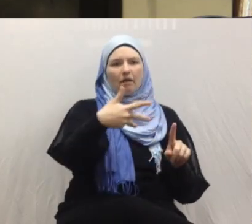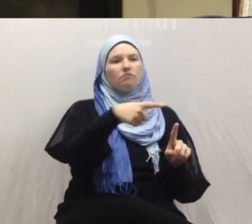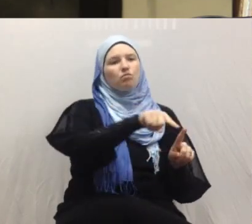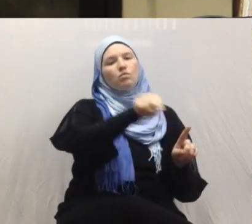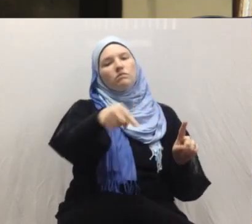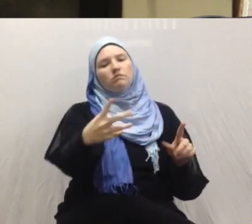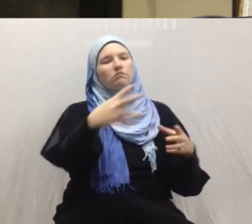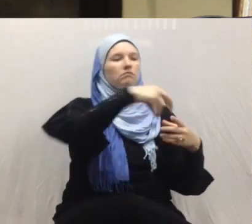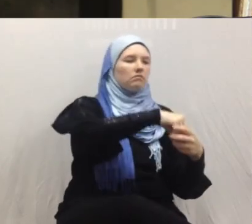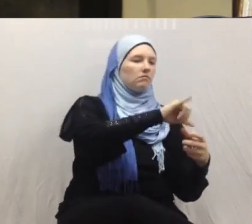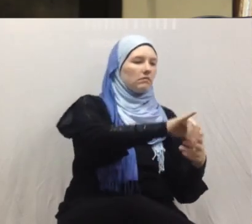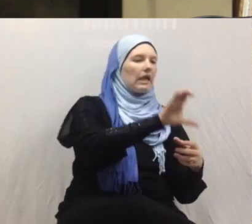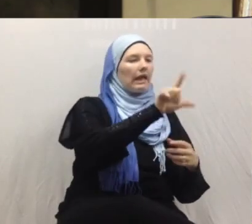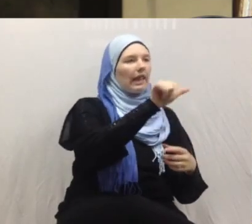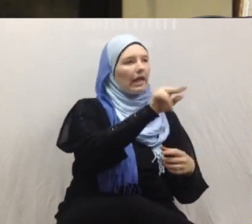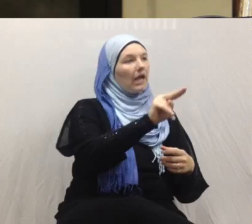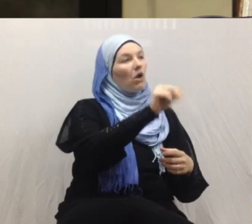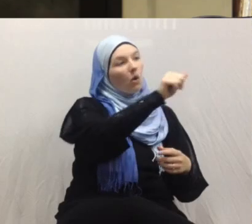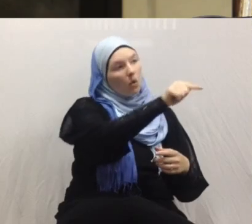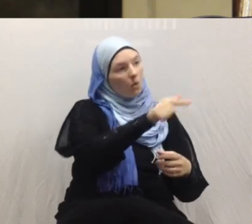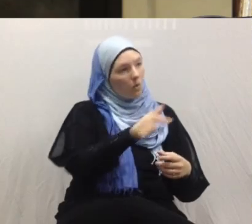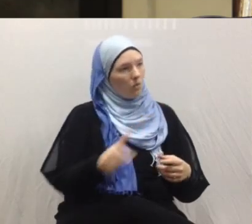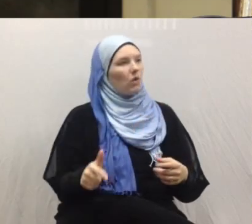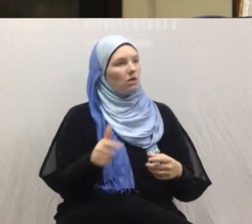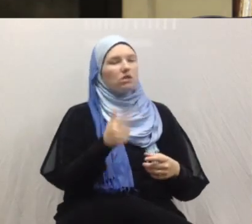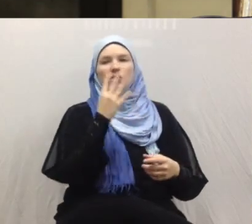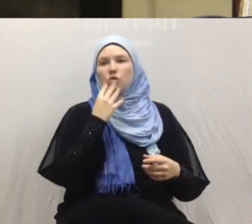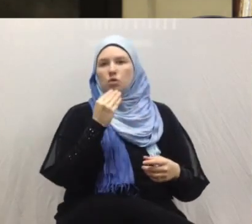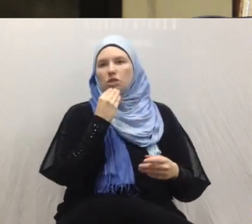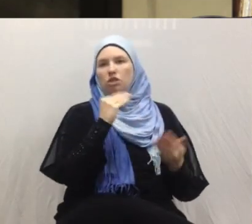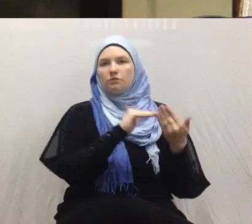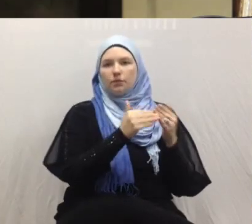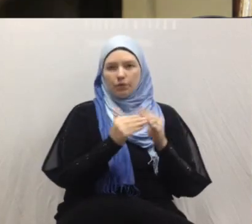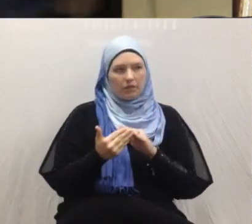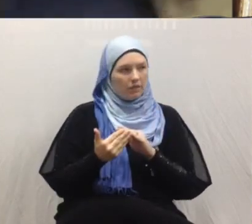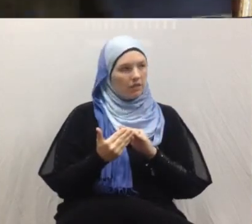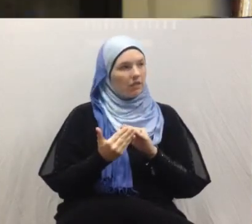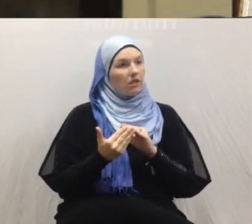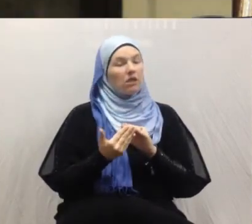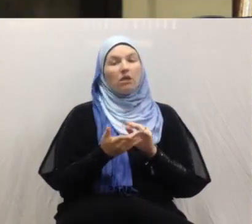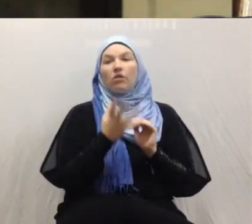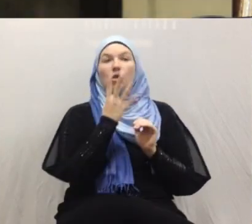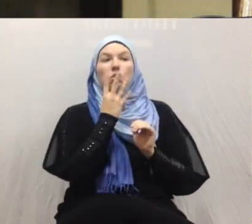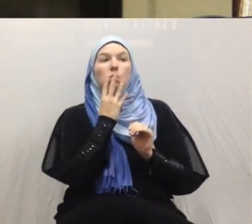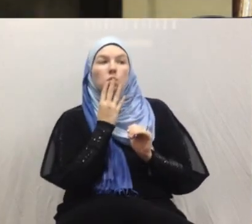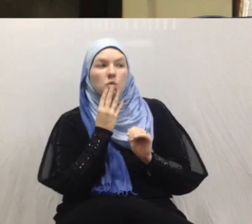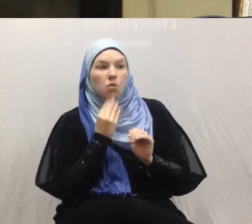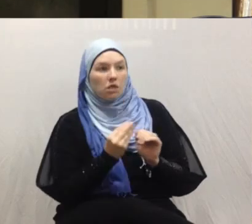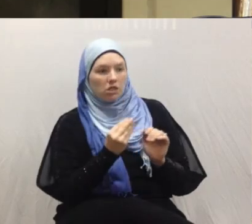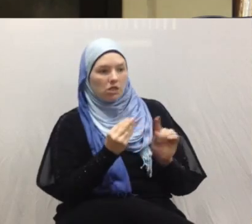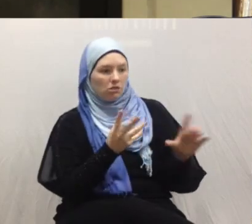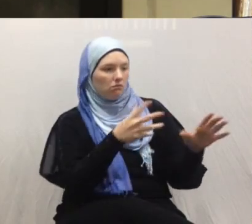Bani Shutayba, all of the subsets of the Jewish community who are Jewish subsets